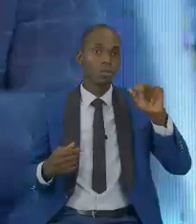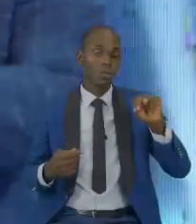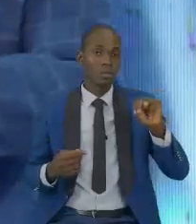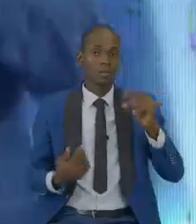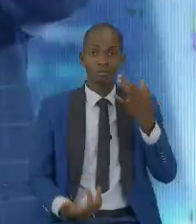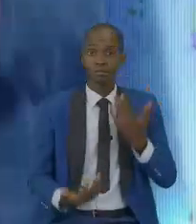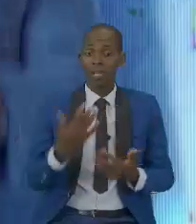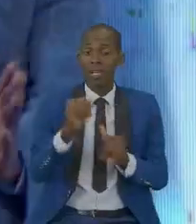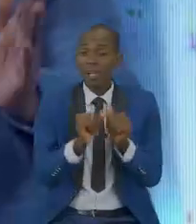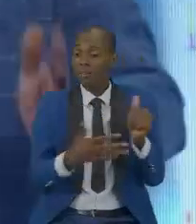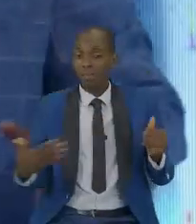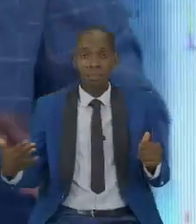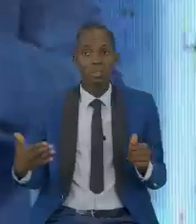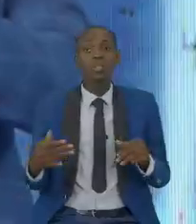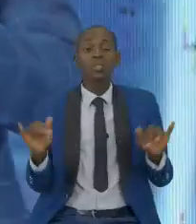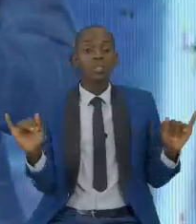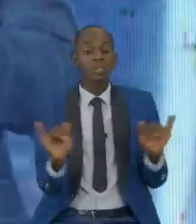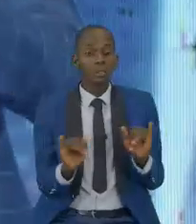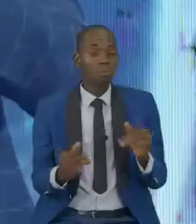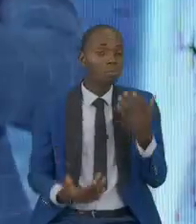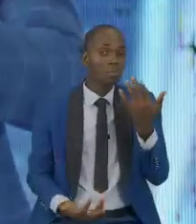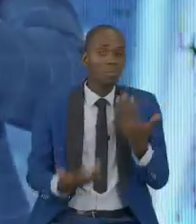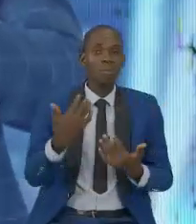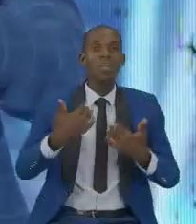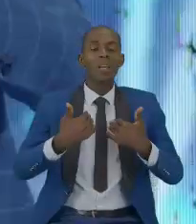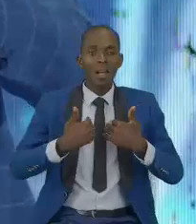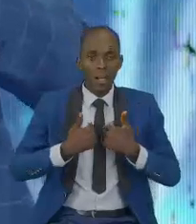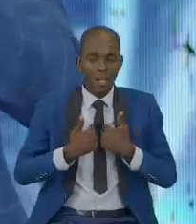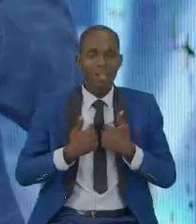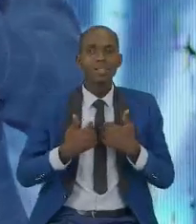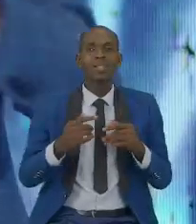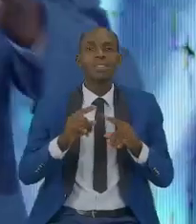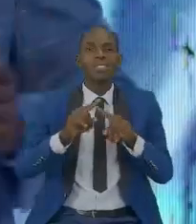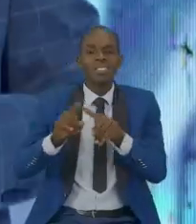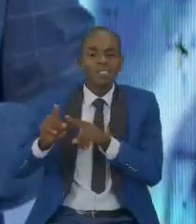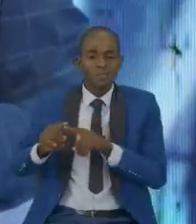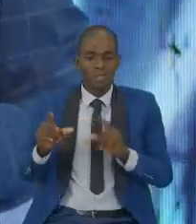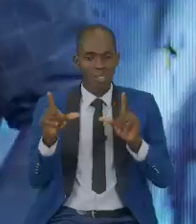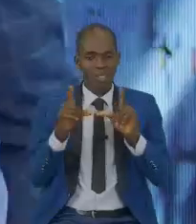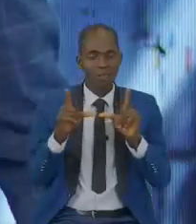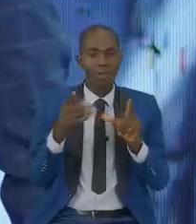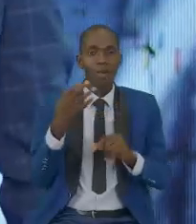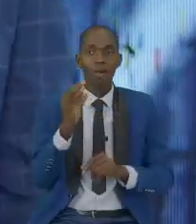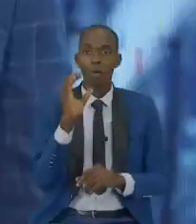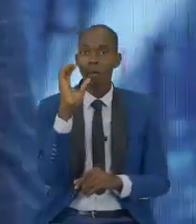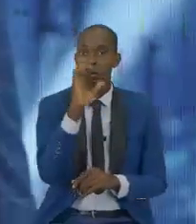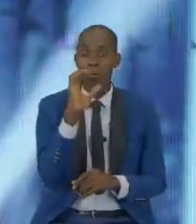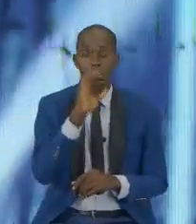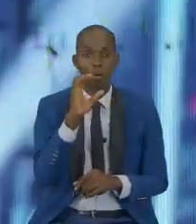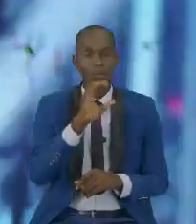on, even the same furnace has gradual or graded heat. In the time